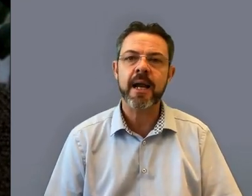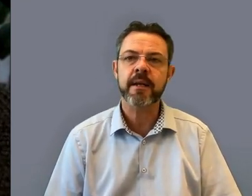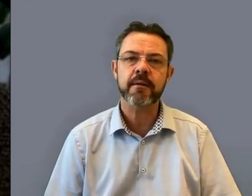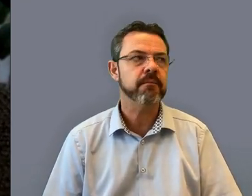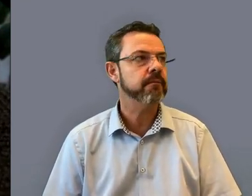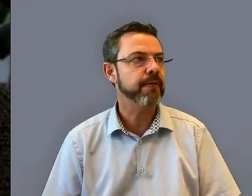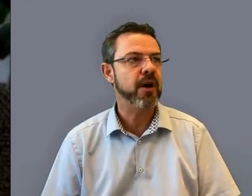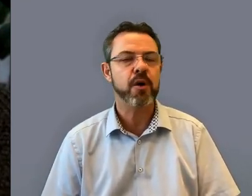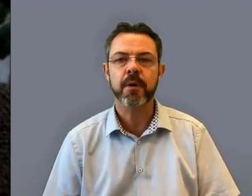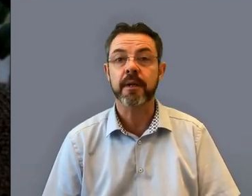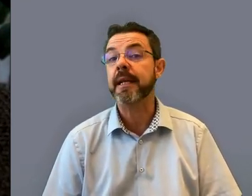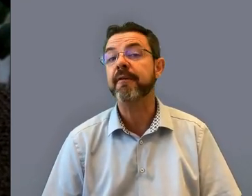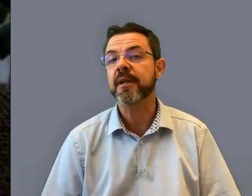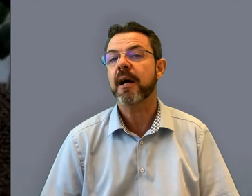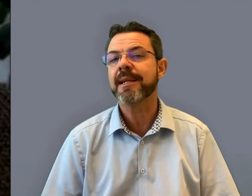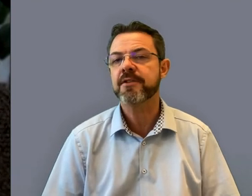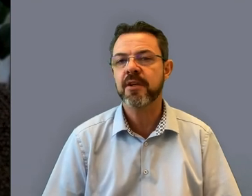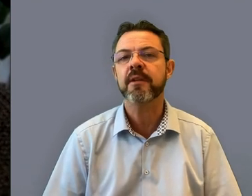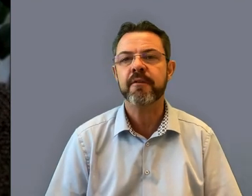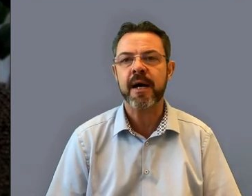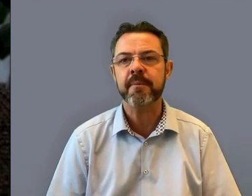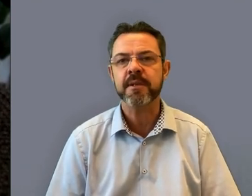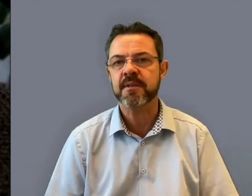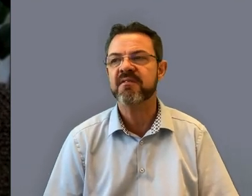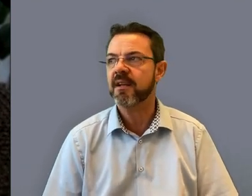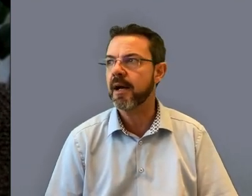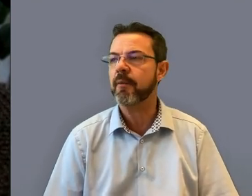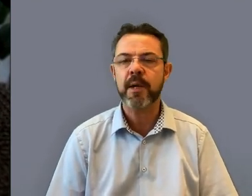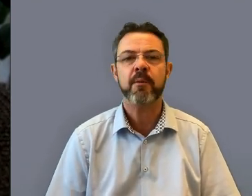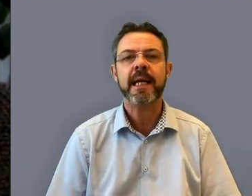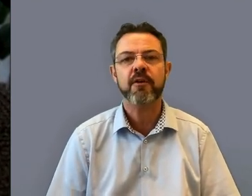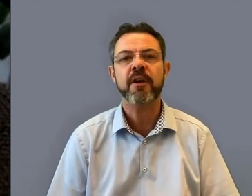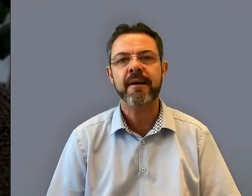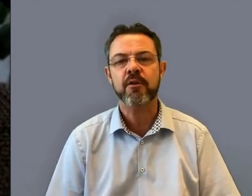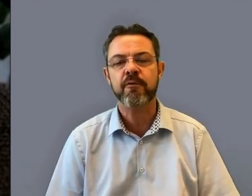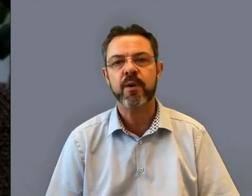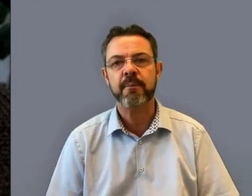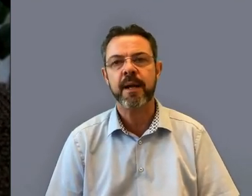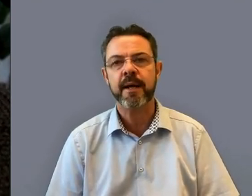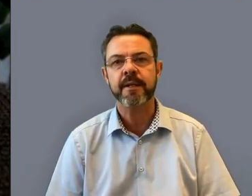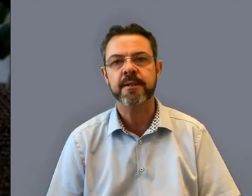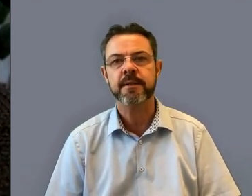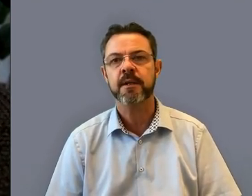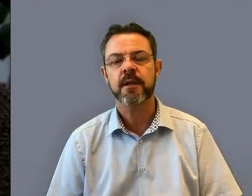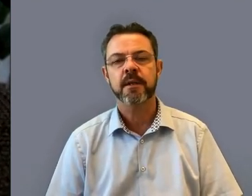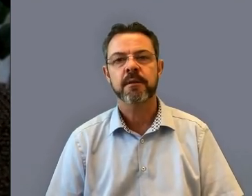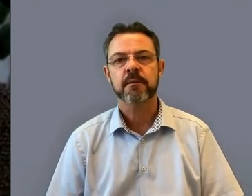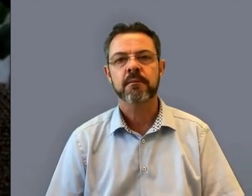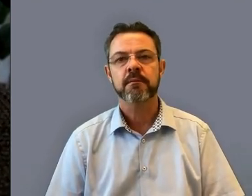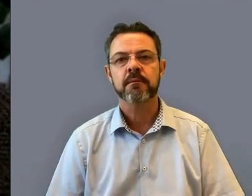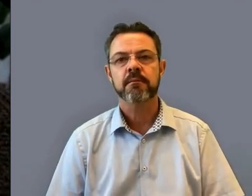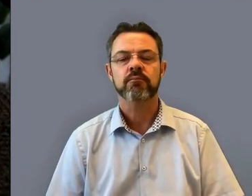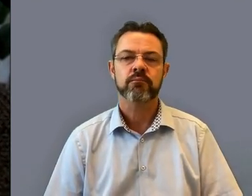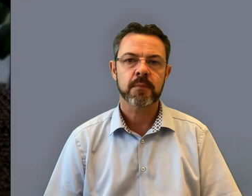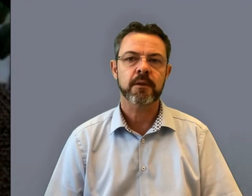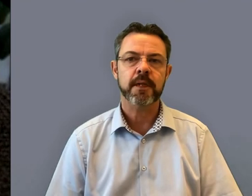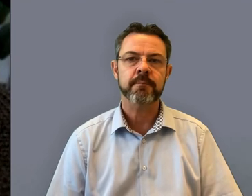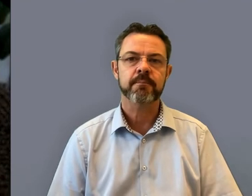at least in highly variable and even uncertain environments. We can recover if we apply these.